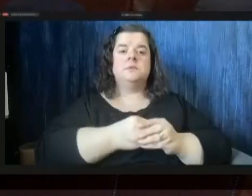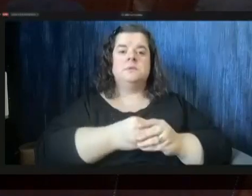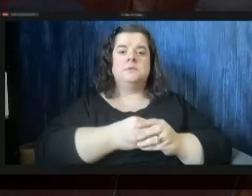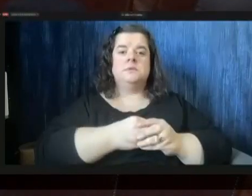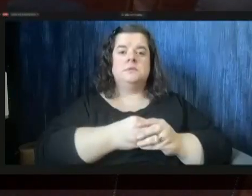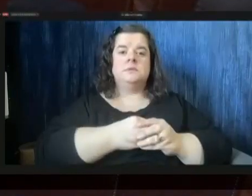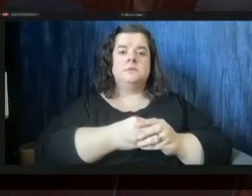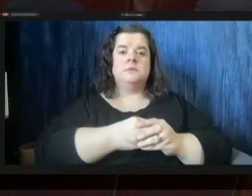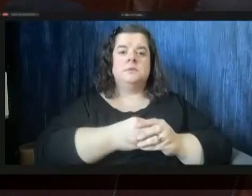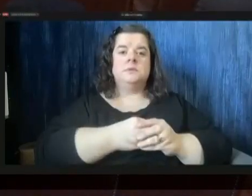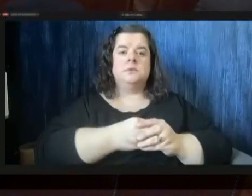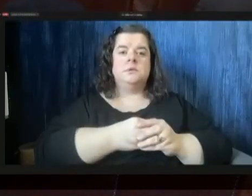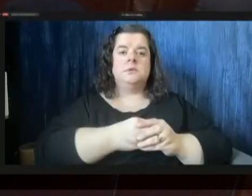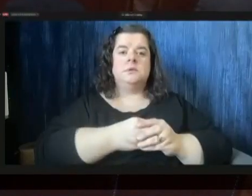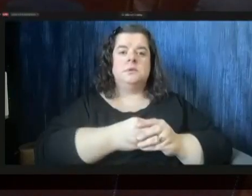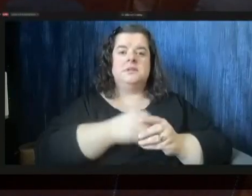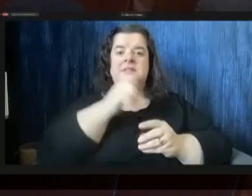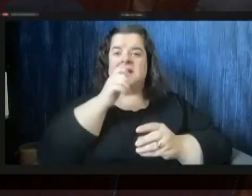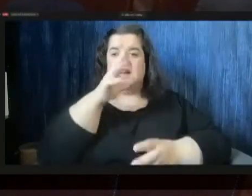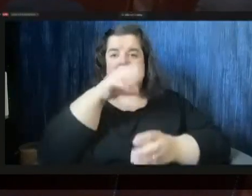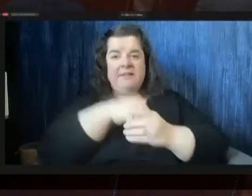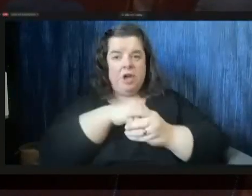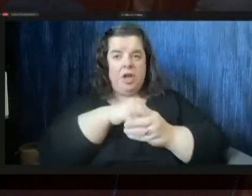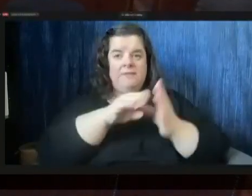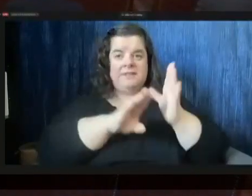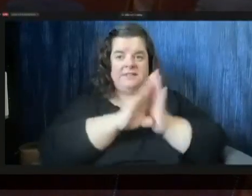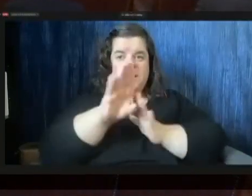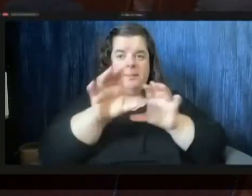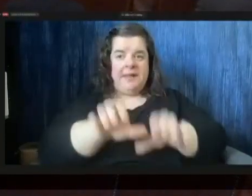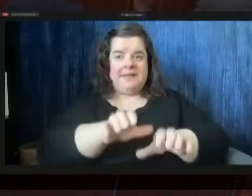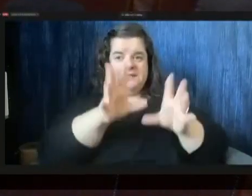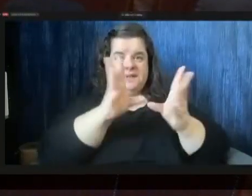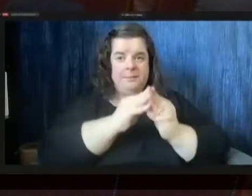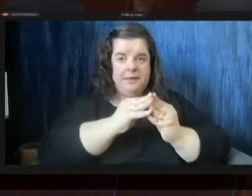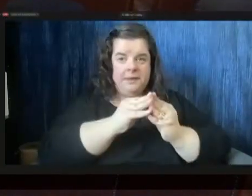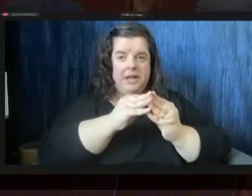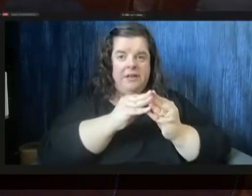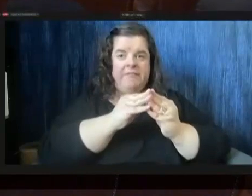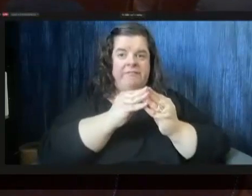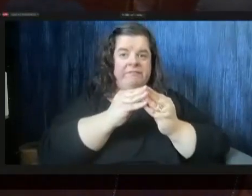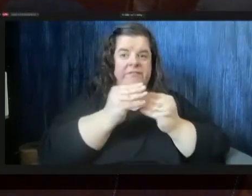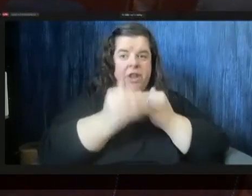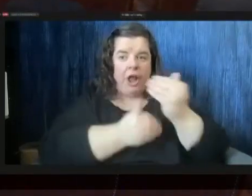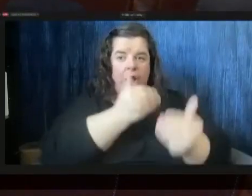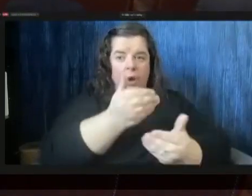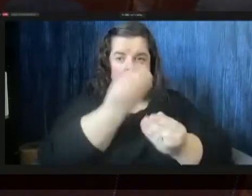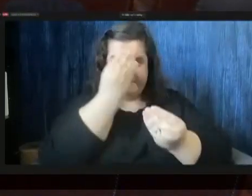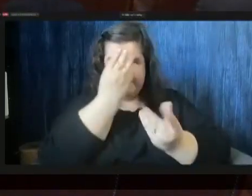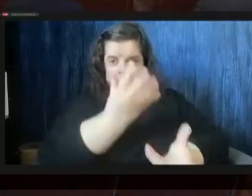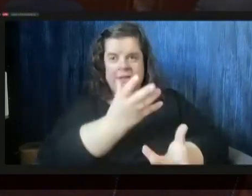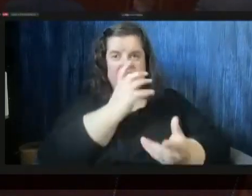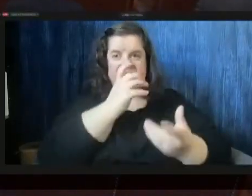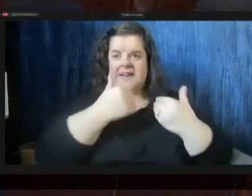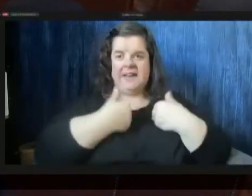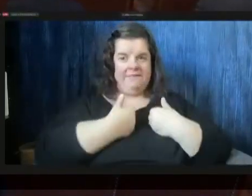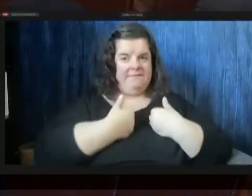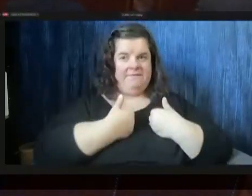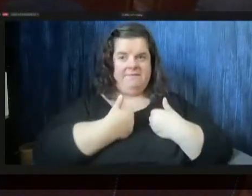and we didn't get involved in the development activity meetings, the flow of information we just didn't have. But we got